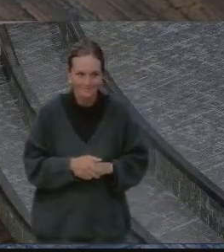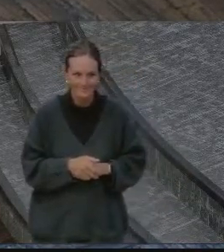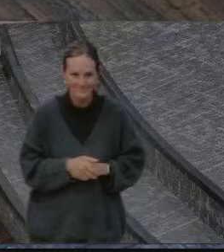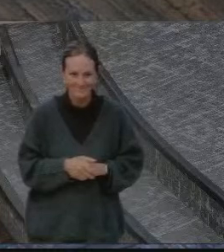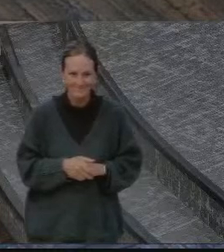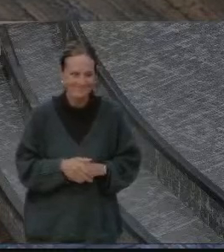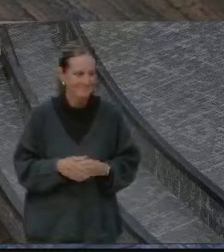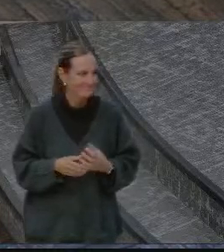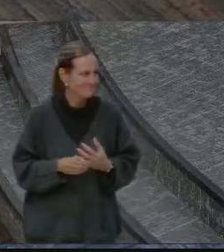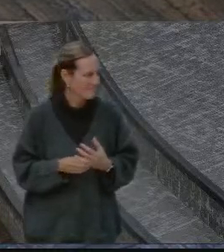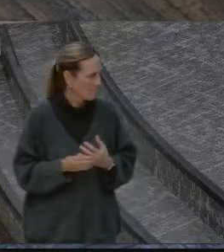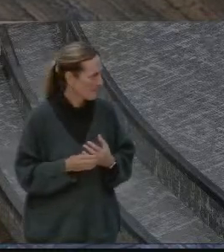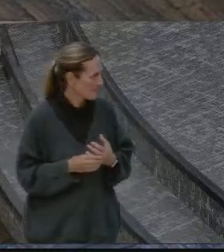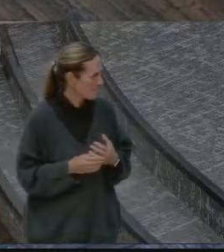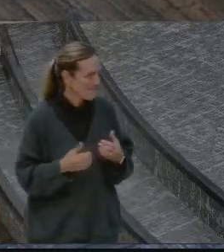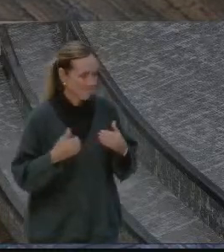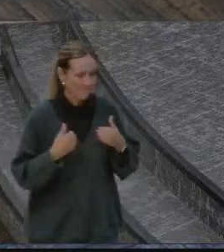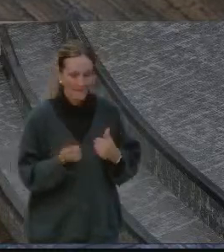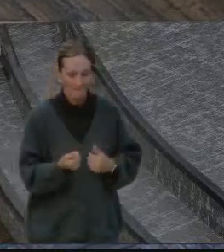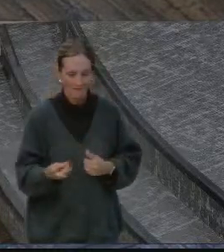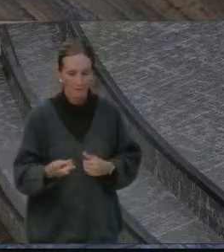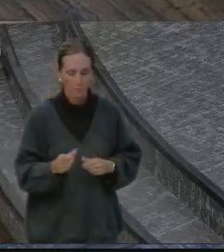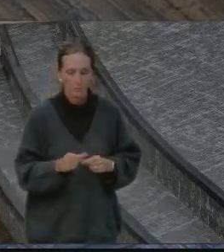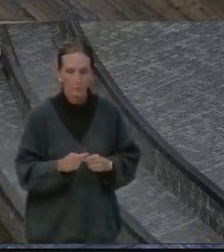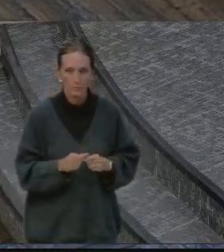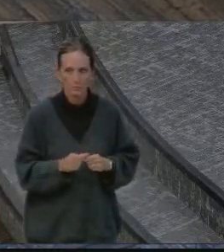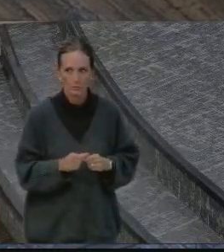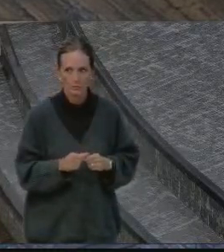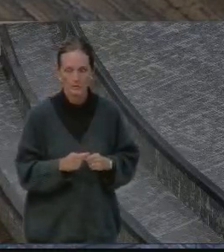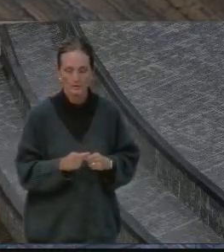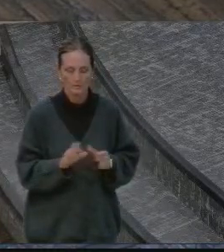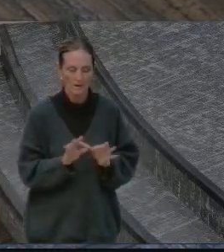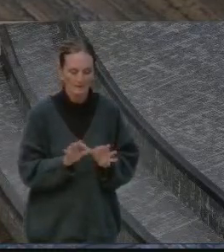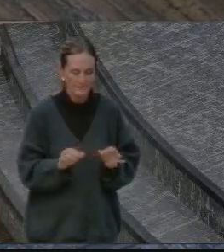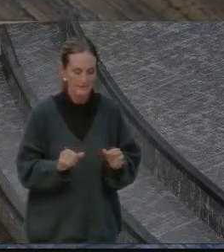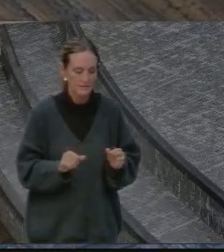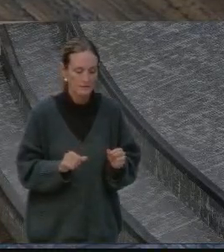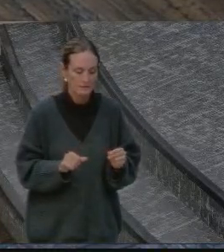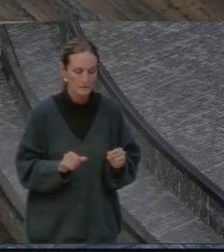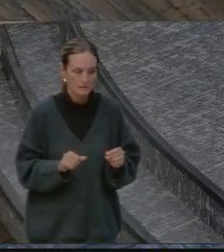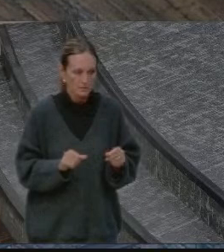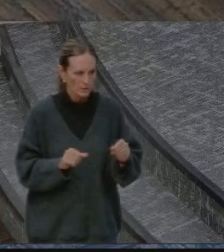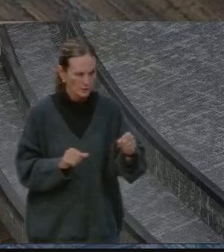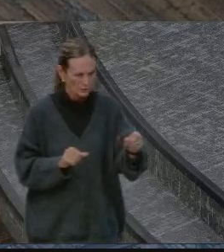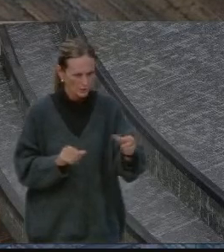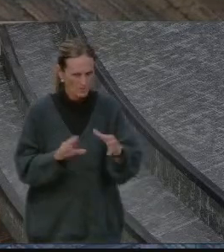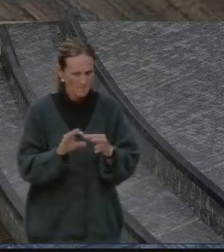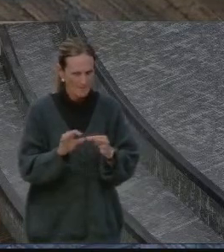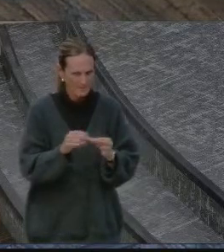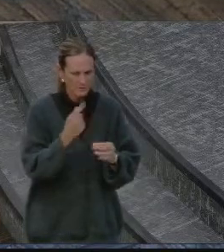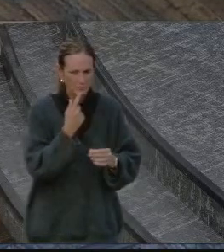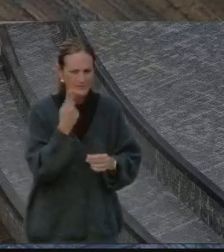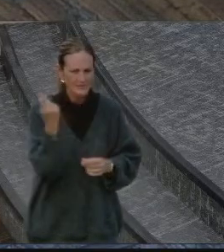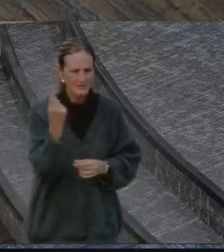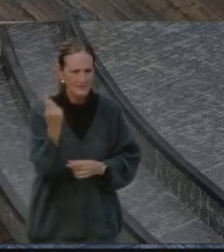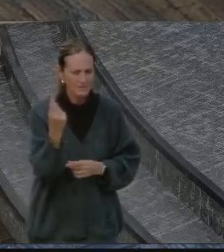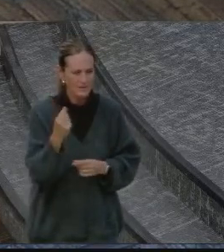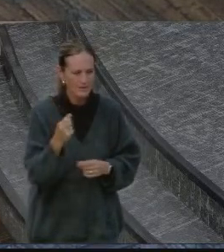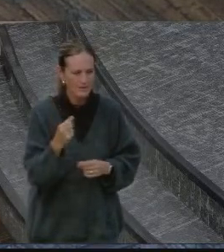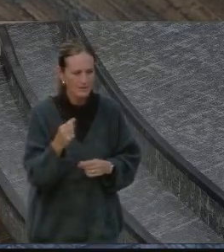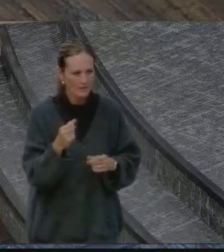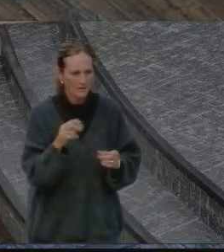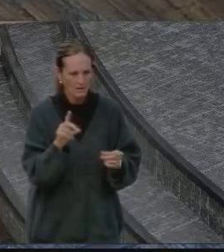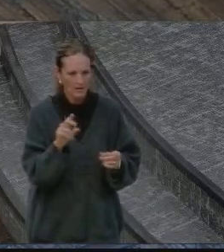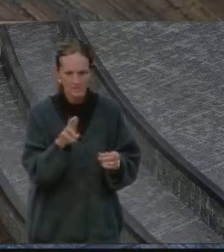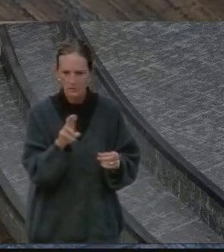I have just a couple of, one comment. But there was something you mentioned, Dr. Welch, and Dr.